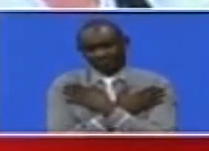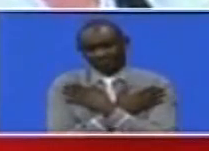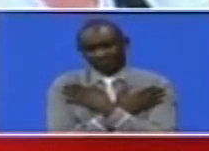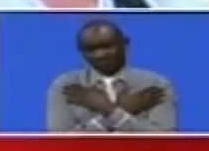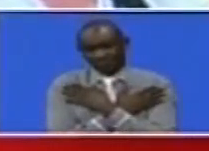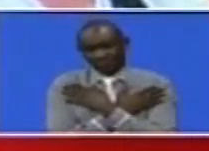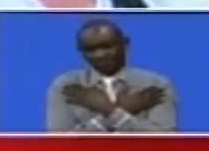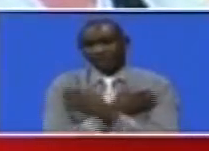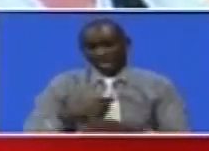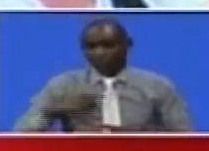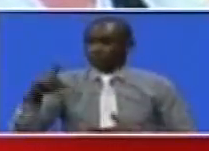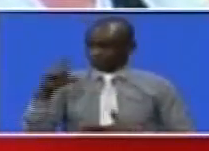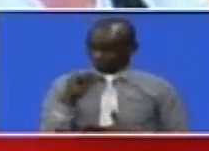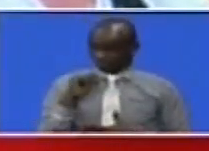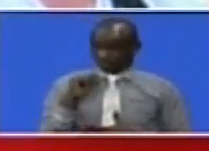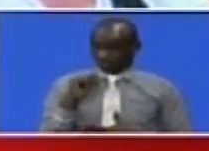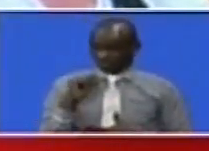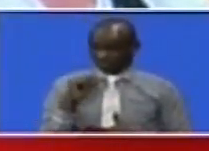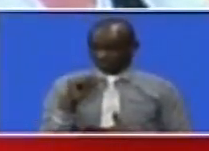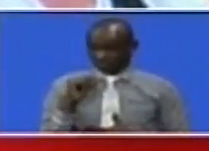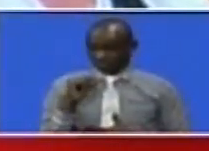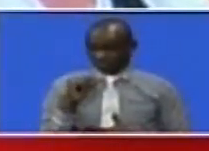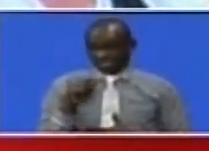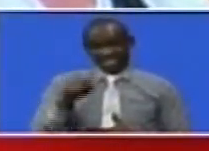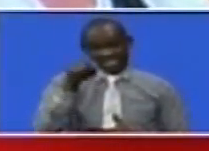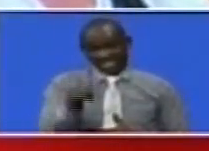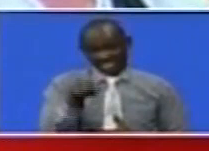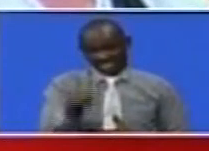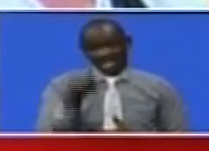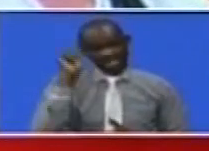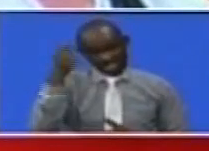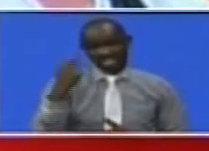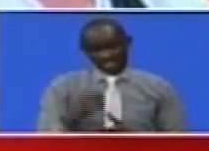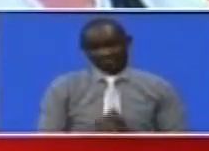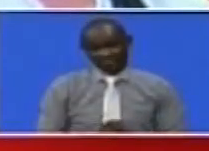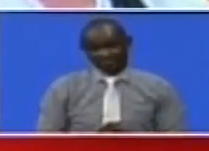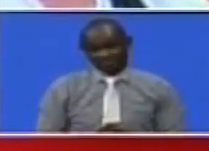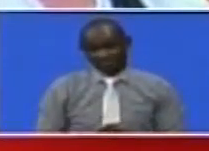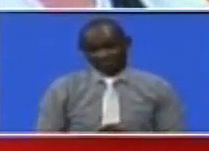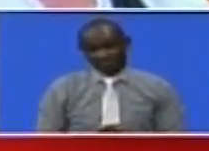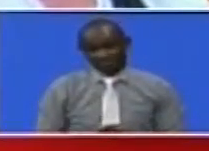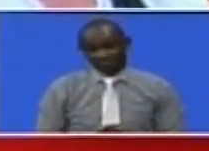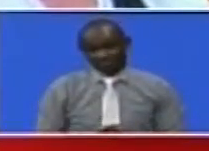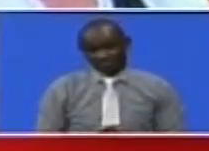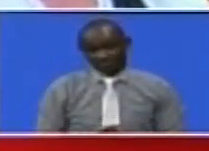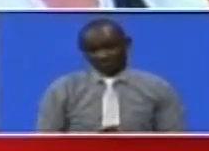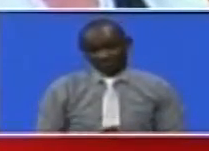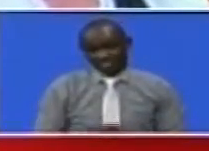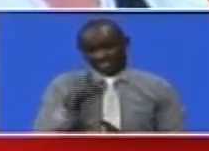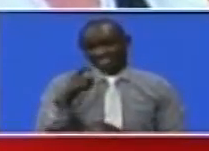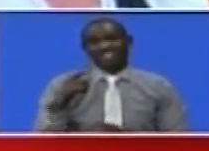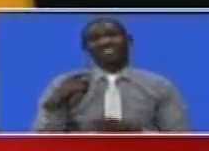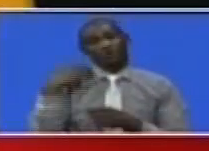I am told that here in Kenya it is